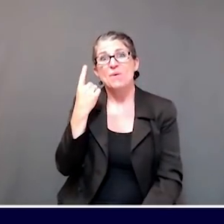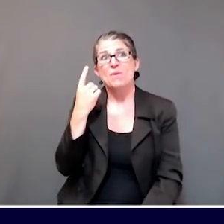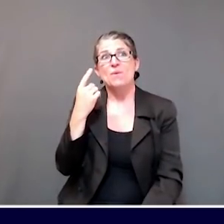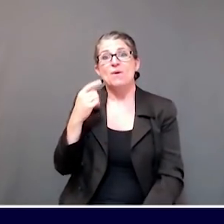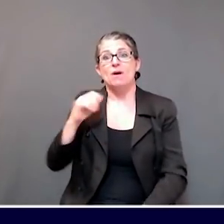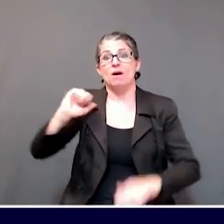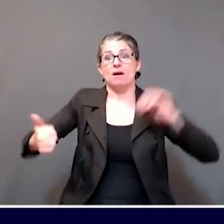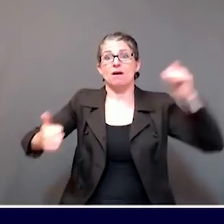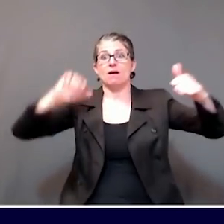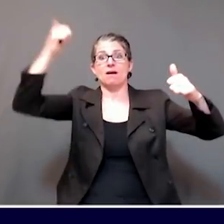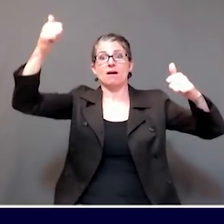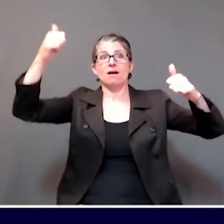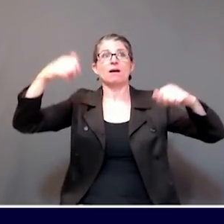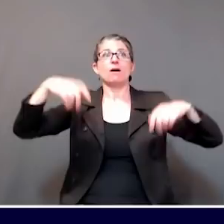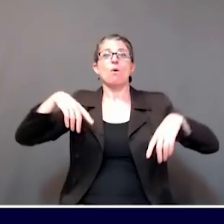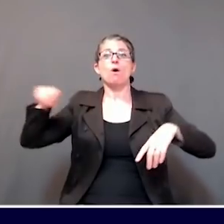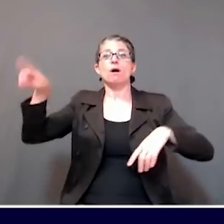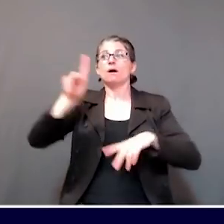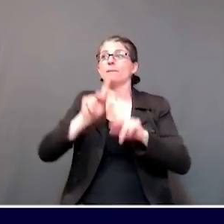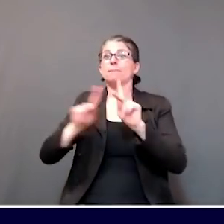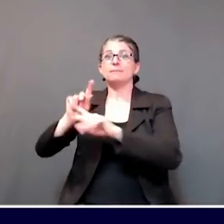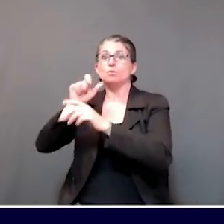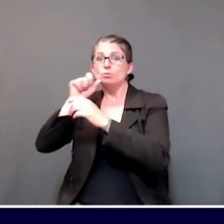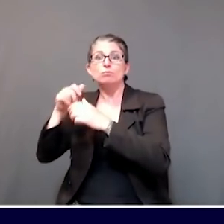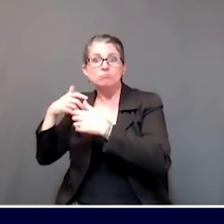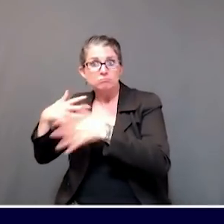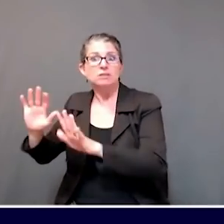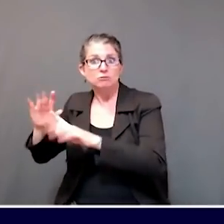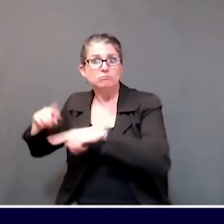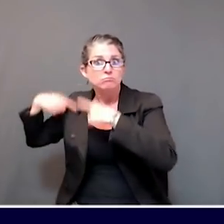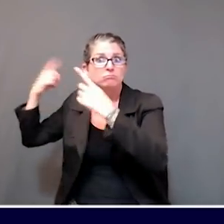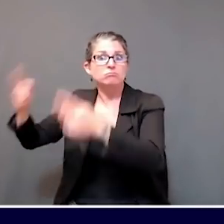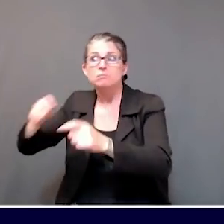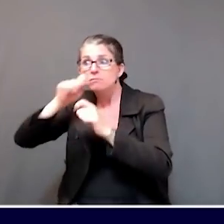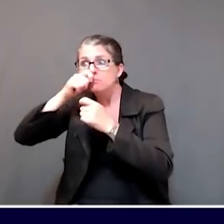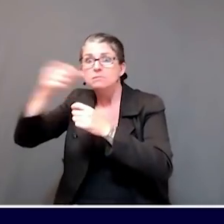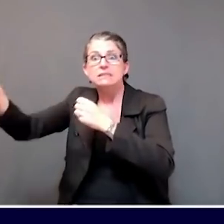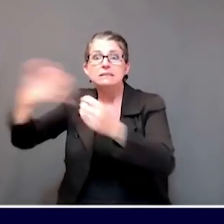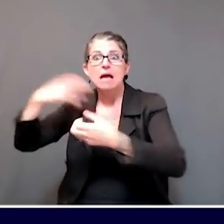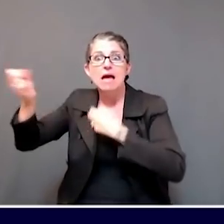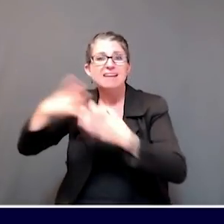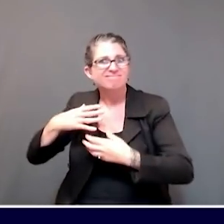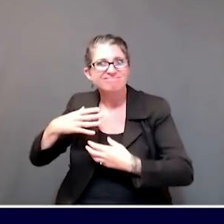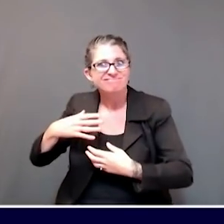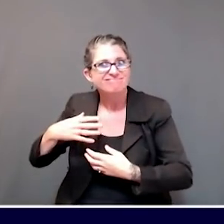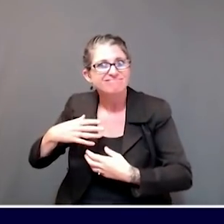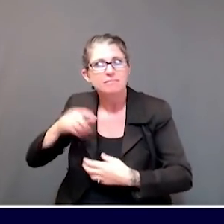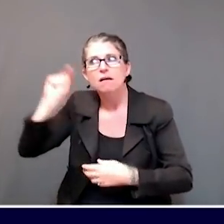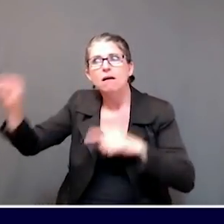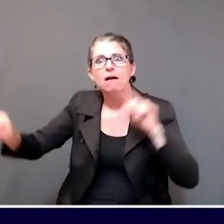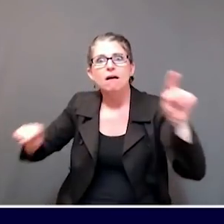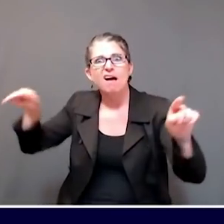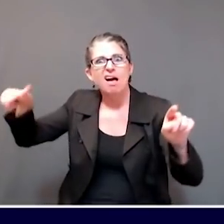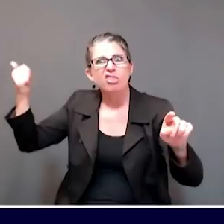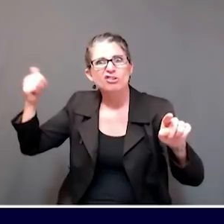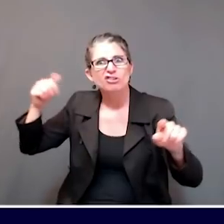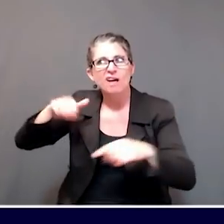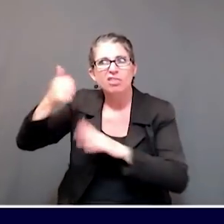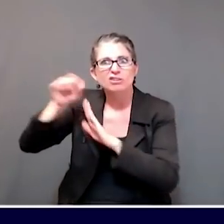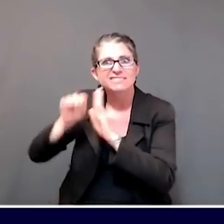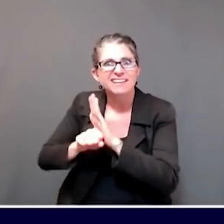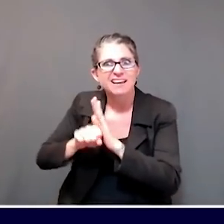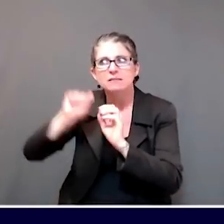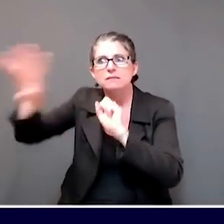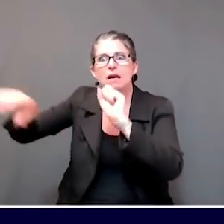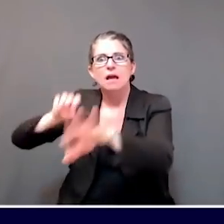of COVID-19 cases pretty much everywhere else, the national laboratories that do a high volume of tests,